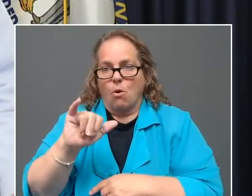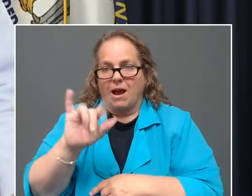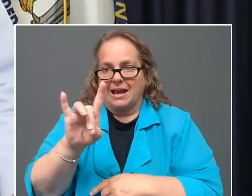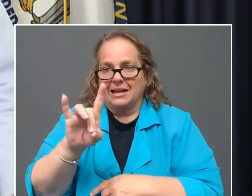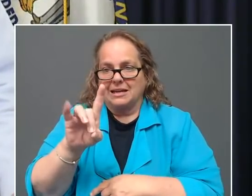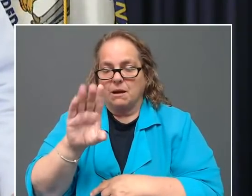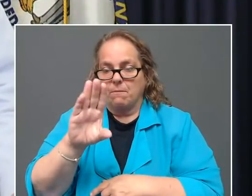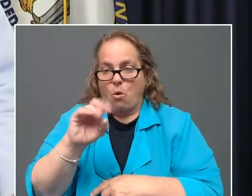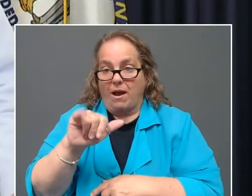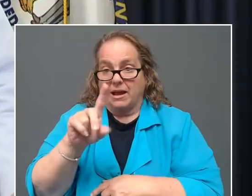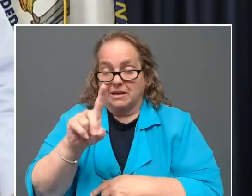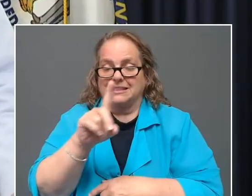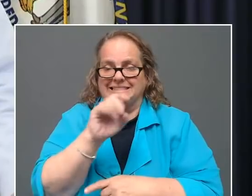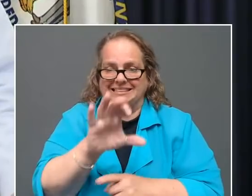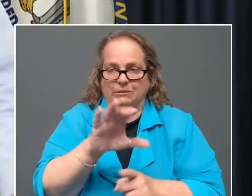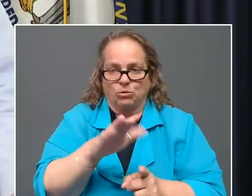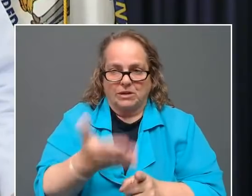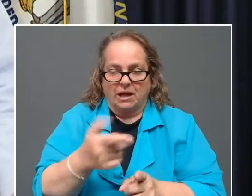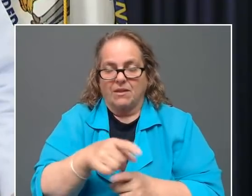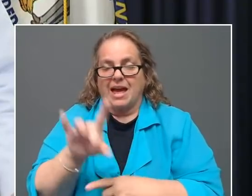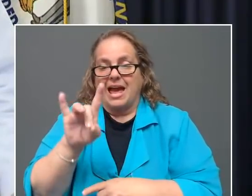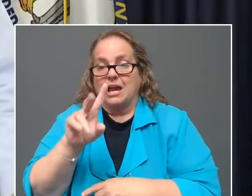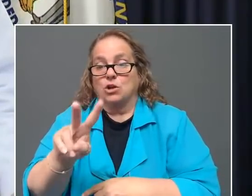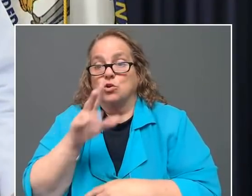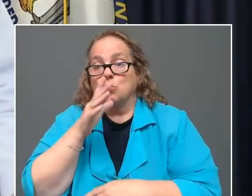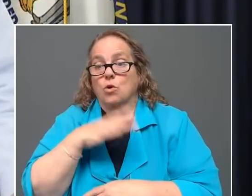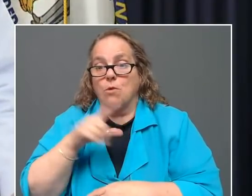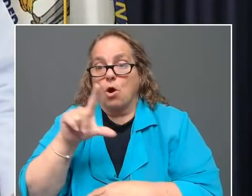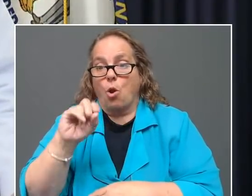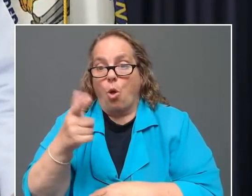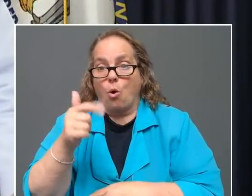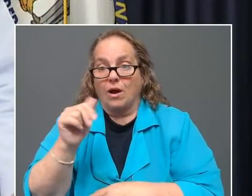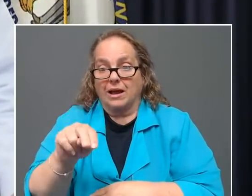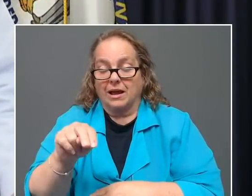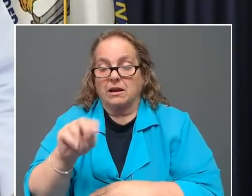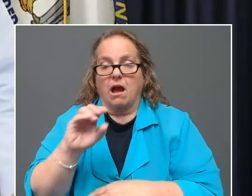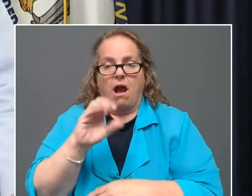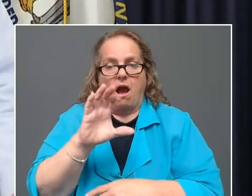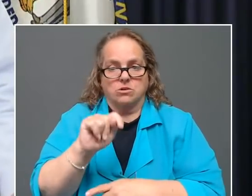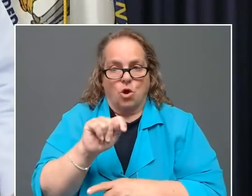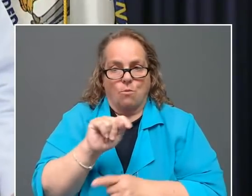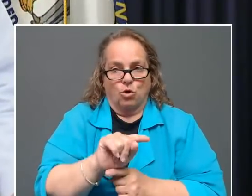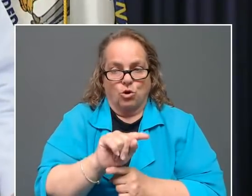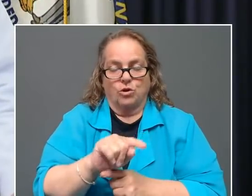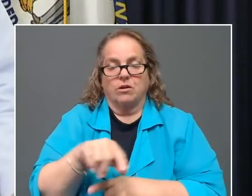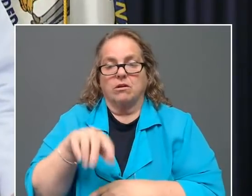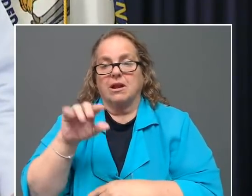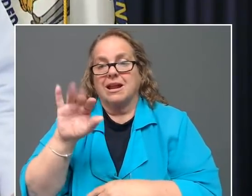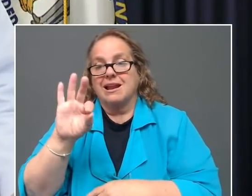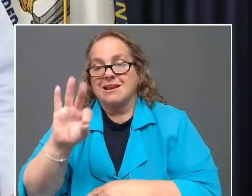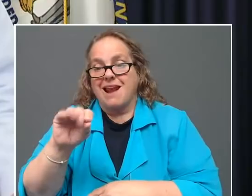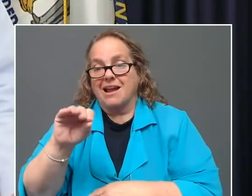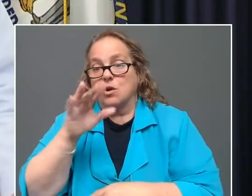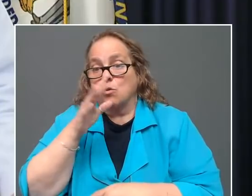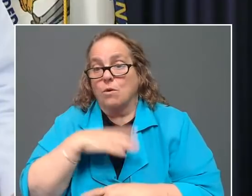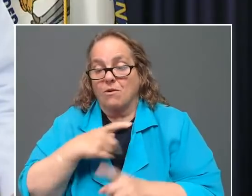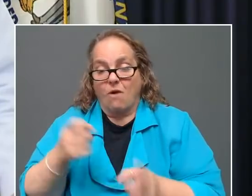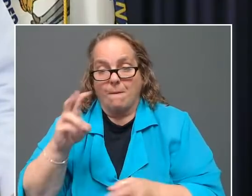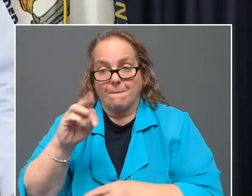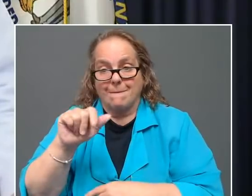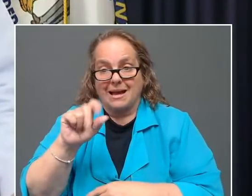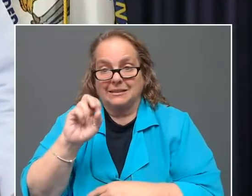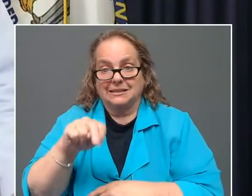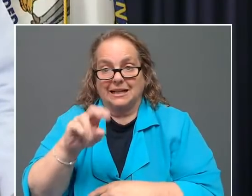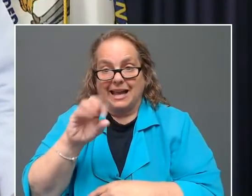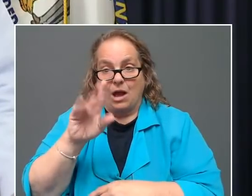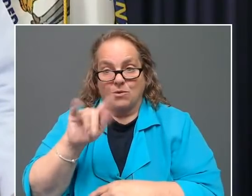death. An 82-year-old woman from Logan County, an October death. A 90-year-old woman from Mason County, a March death.